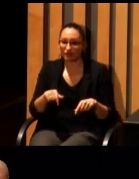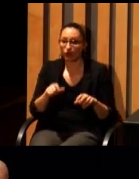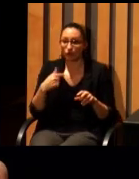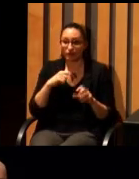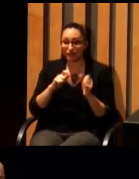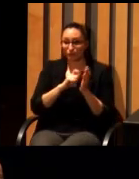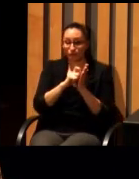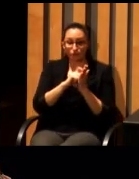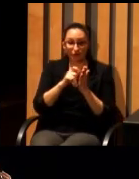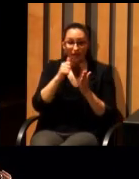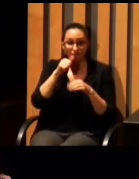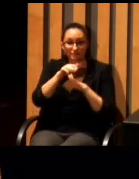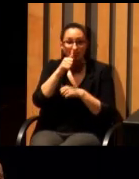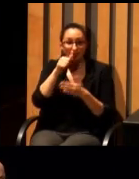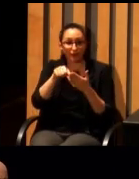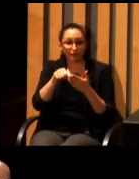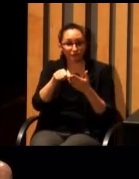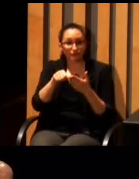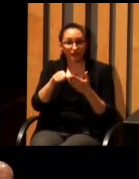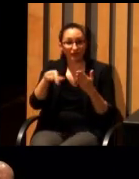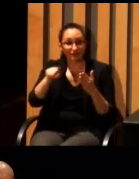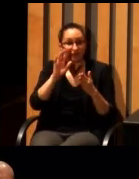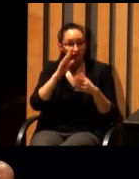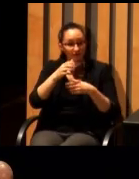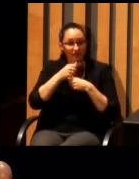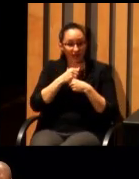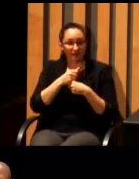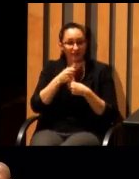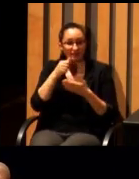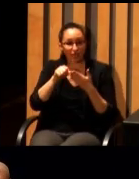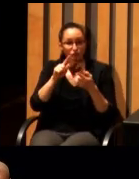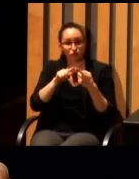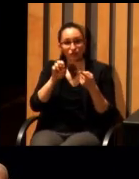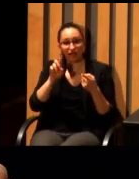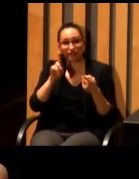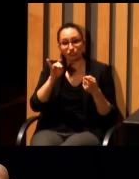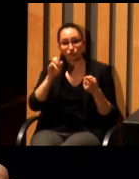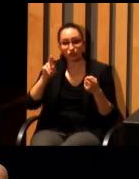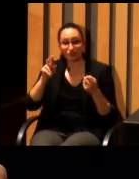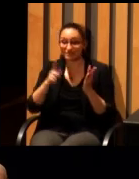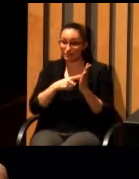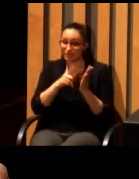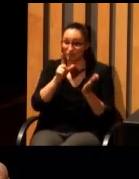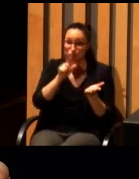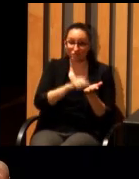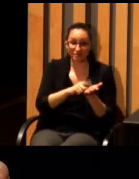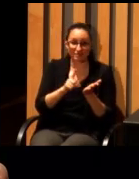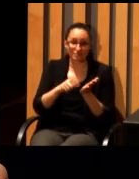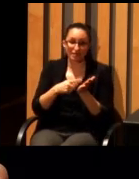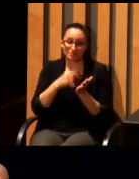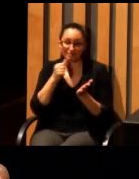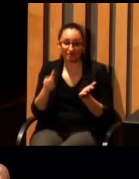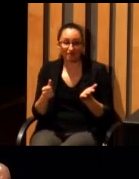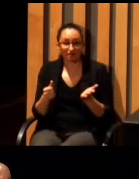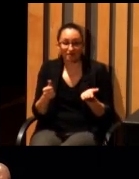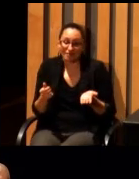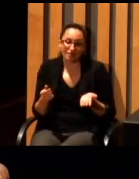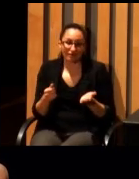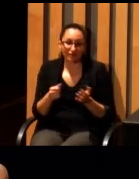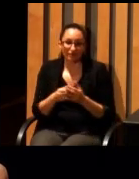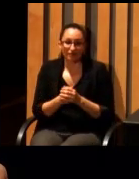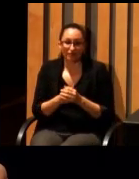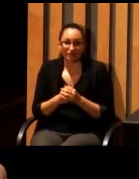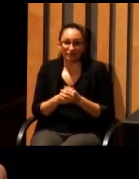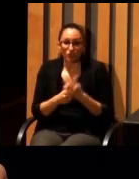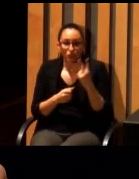of the Post. They still receive those, and sometimes they get printed. Most of the time they don't, but nevertheless, that's one way. You know, there's two